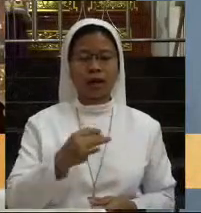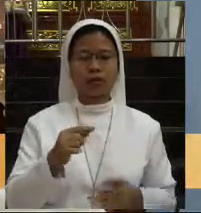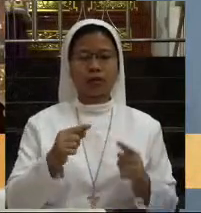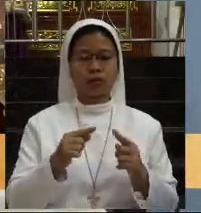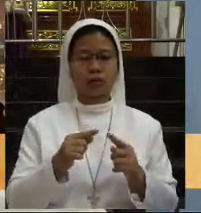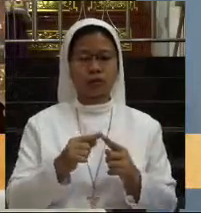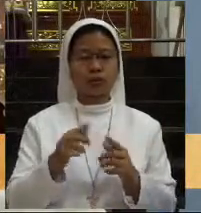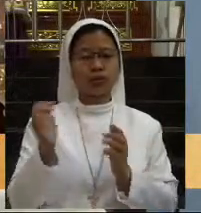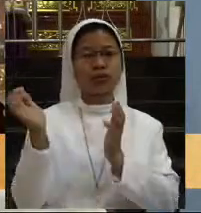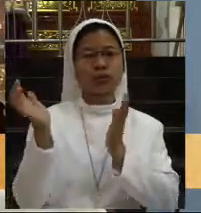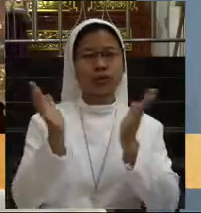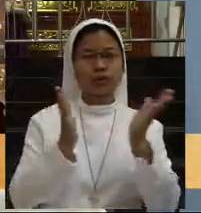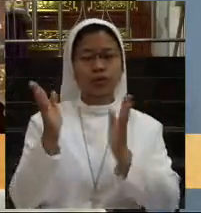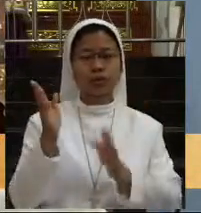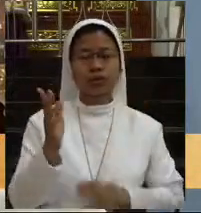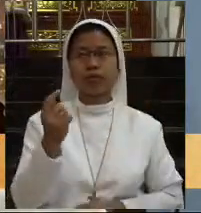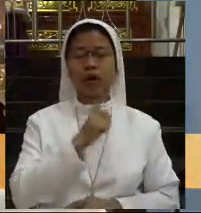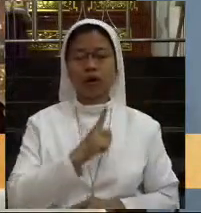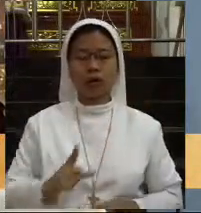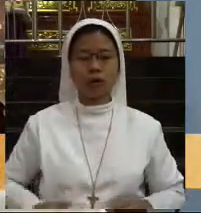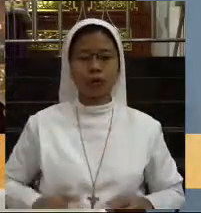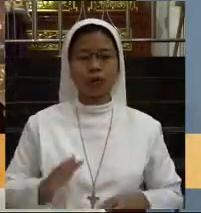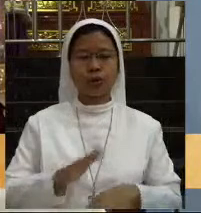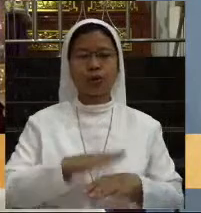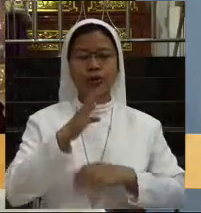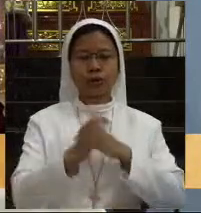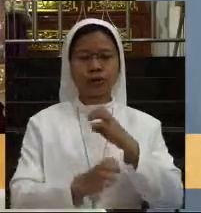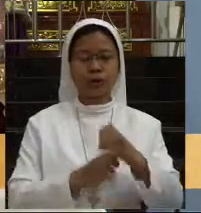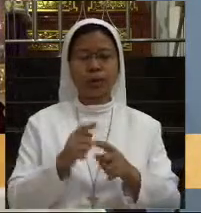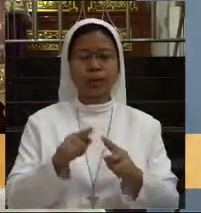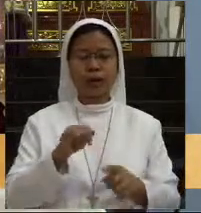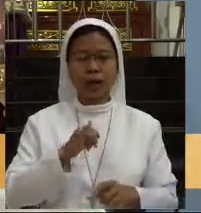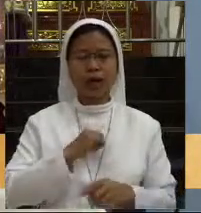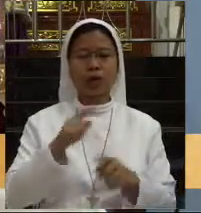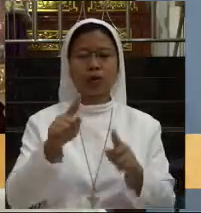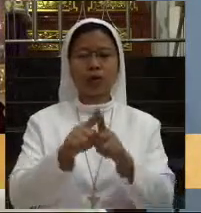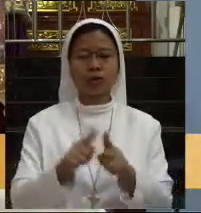we can say, as the song goes, torn between two lovers.